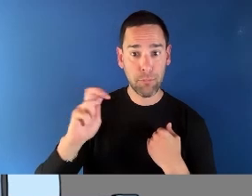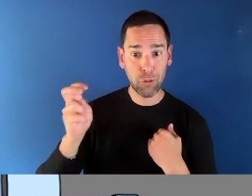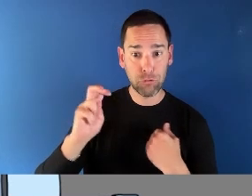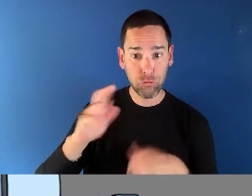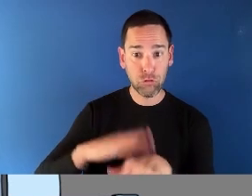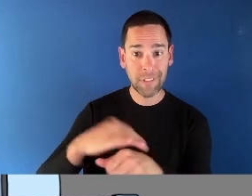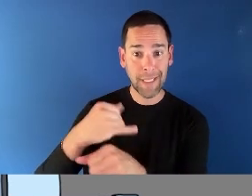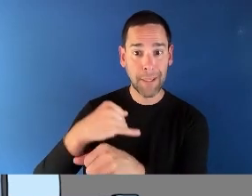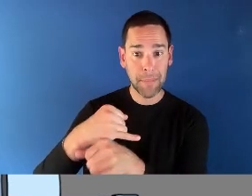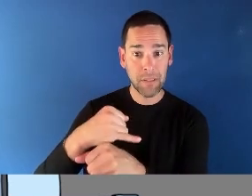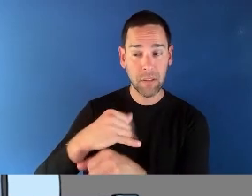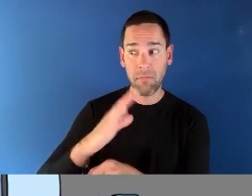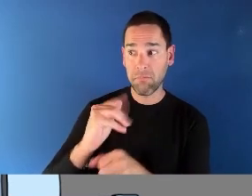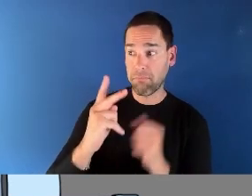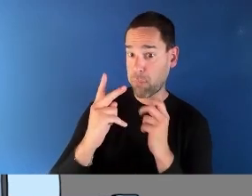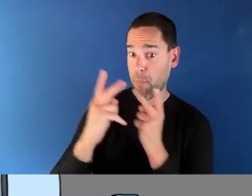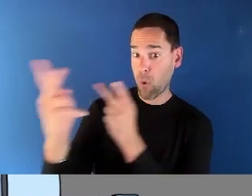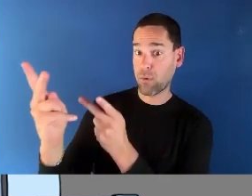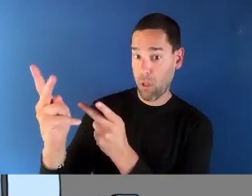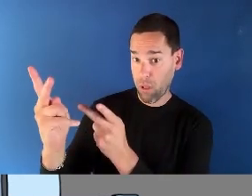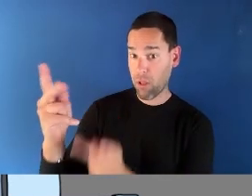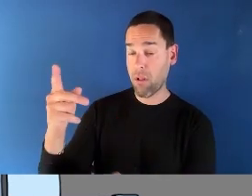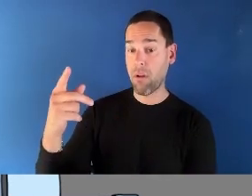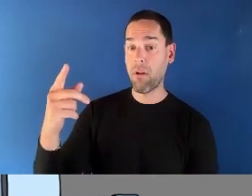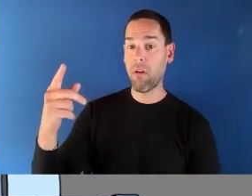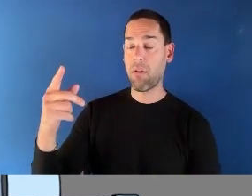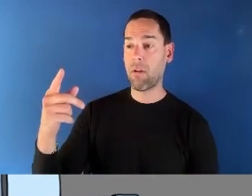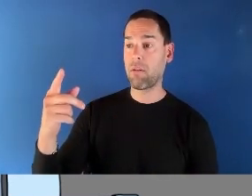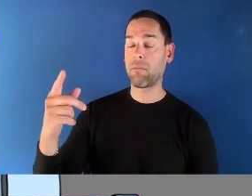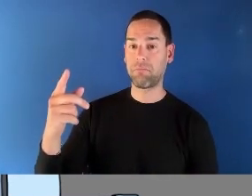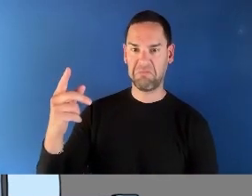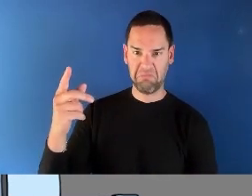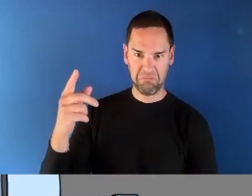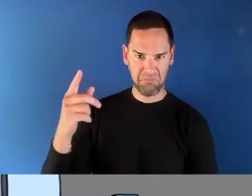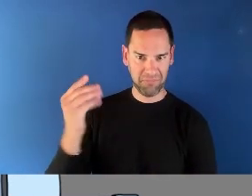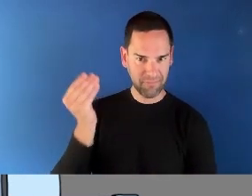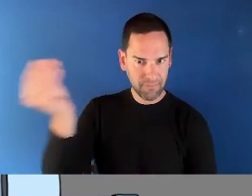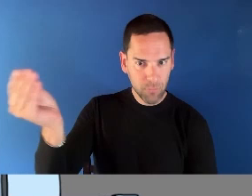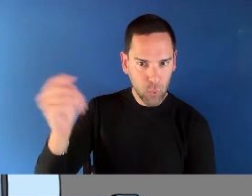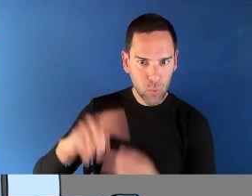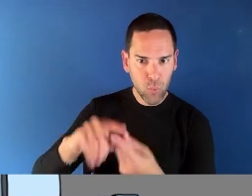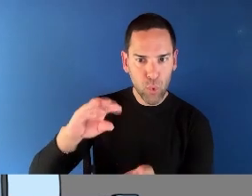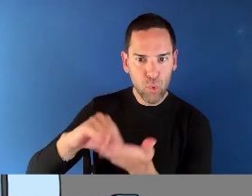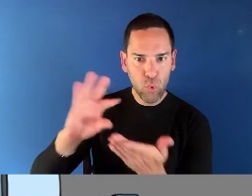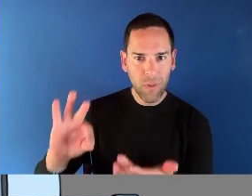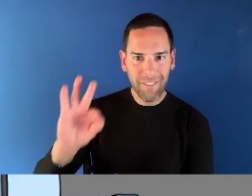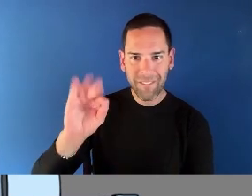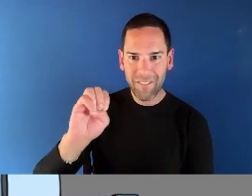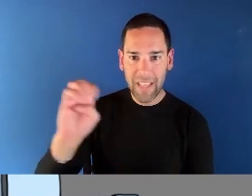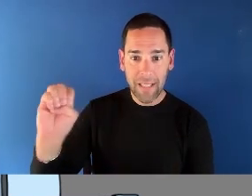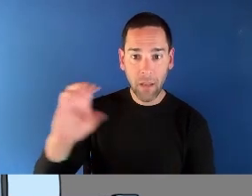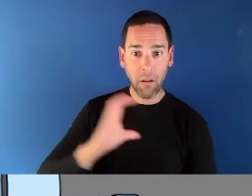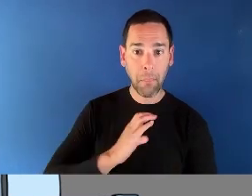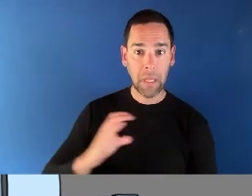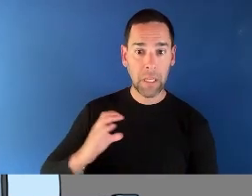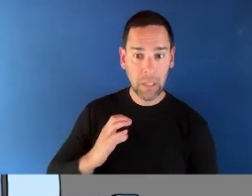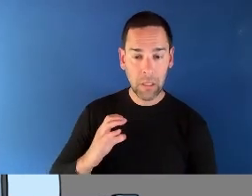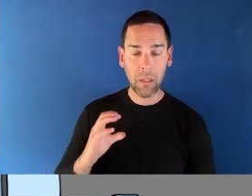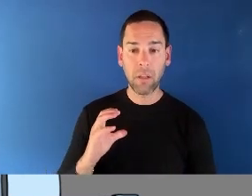was presented to our university student fee committee, and that reported